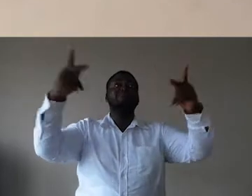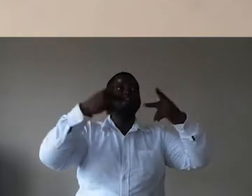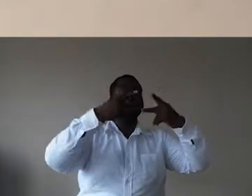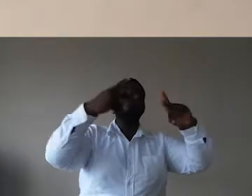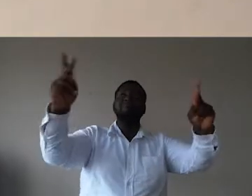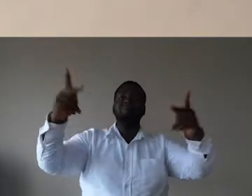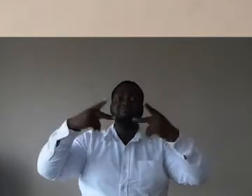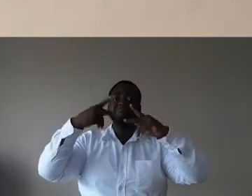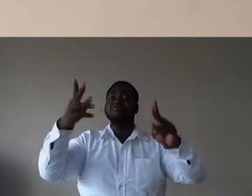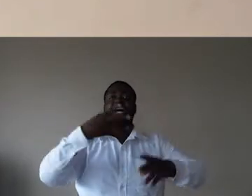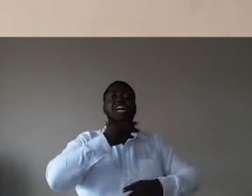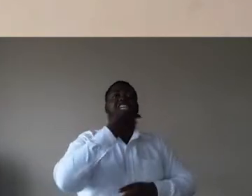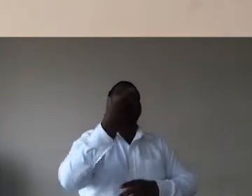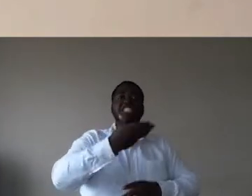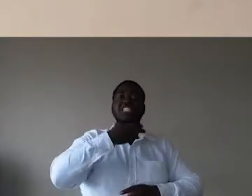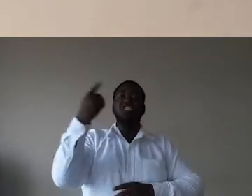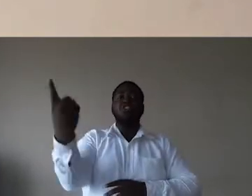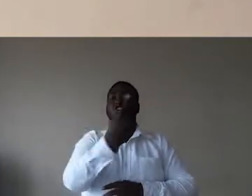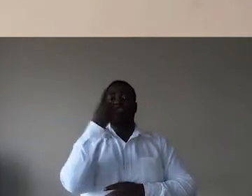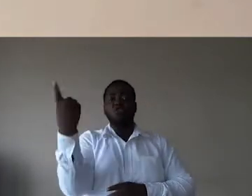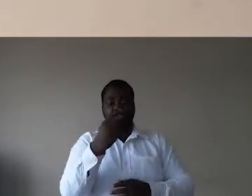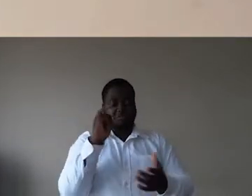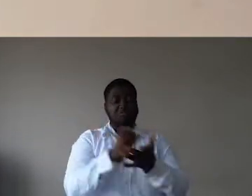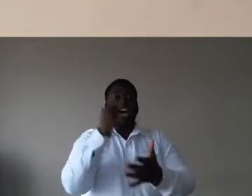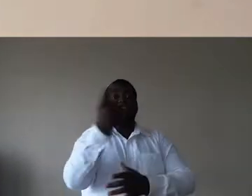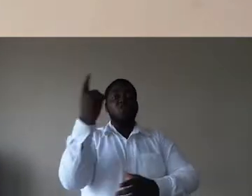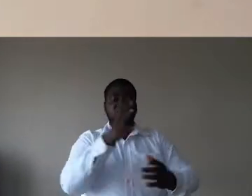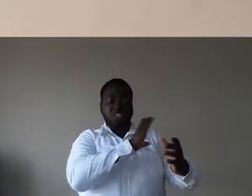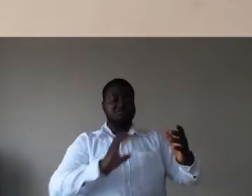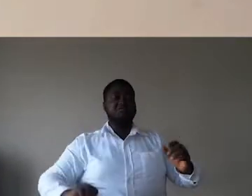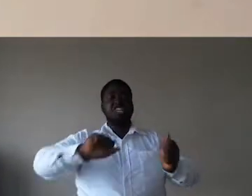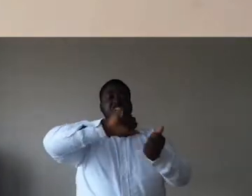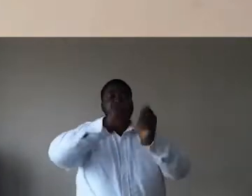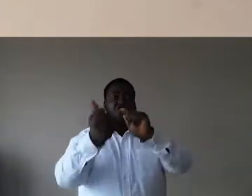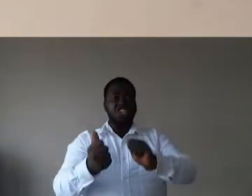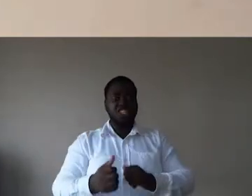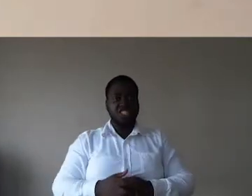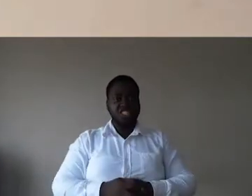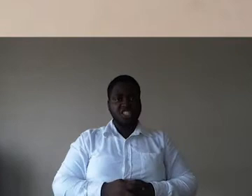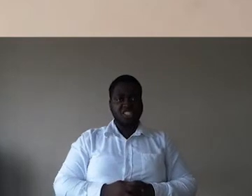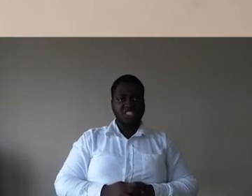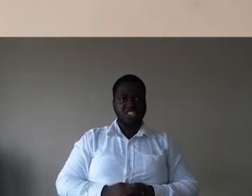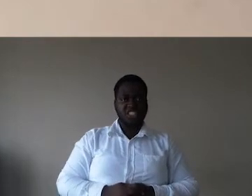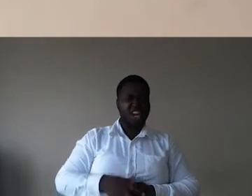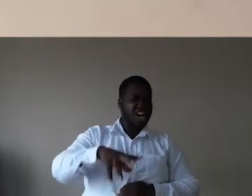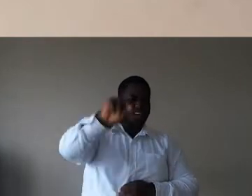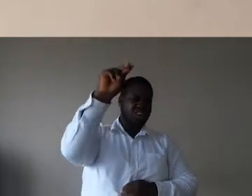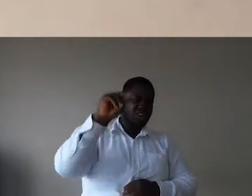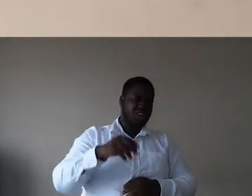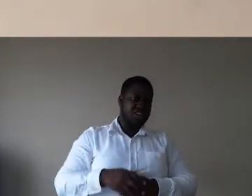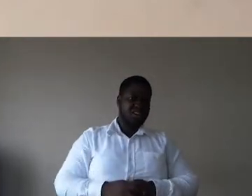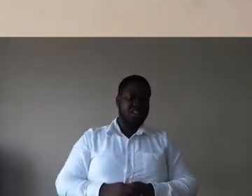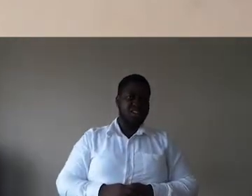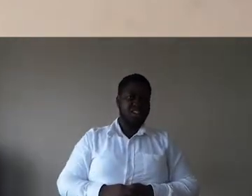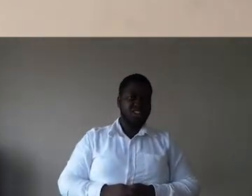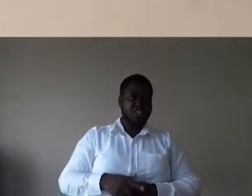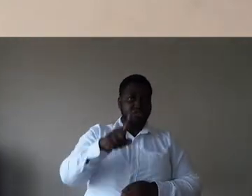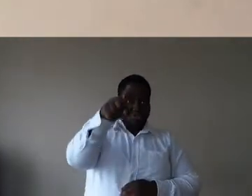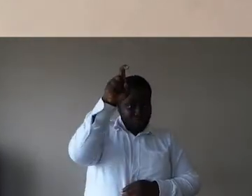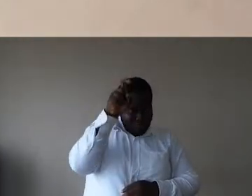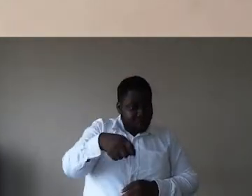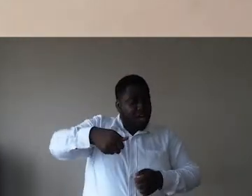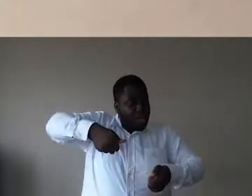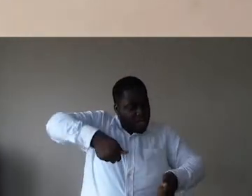or you're not being immersed. So the question we ask ourselves is that, what has God said in His Word? And so when you read the Old